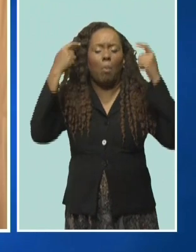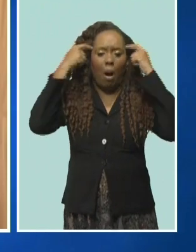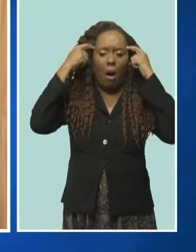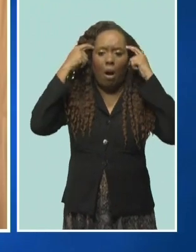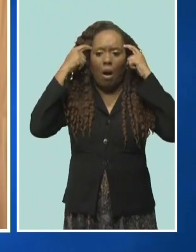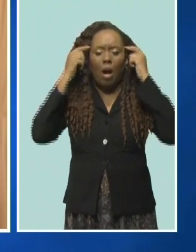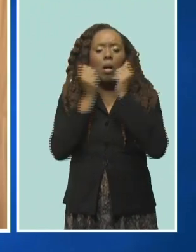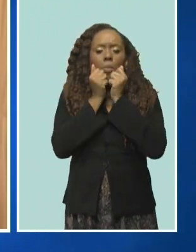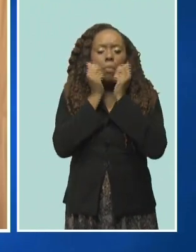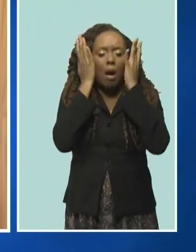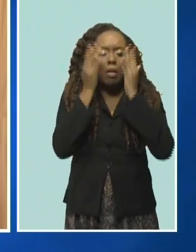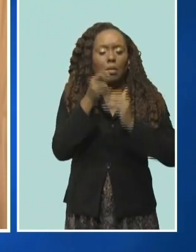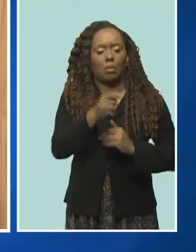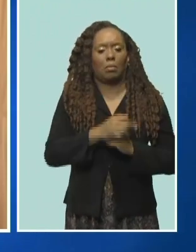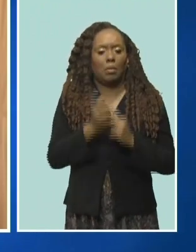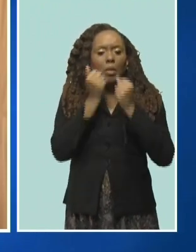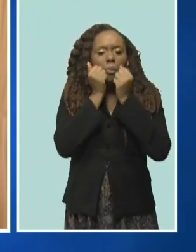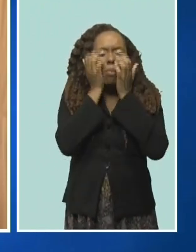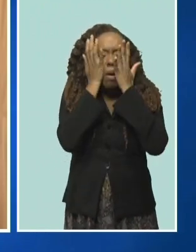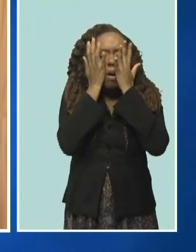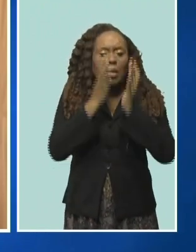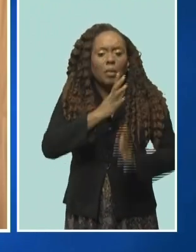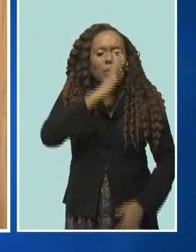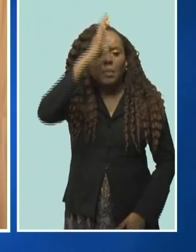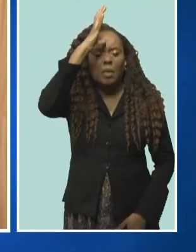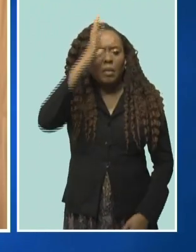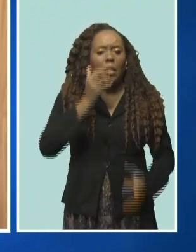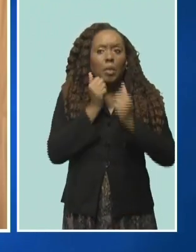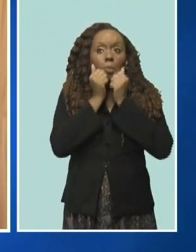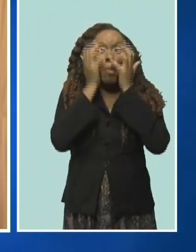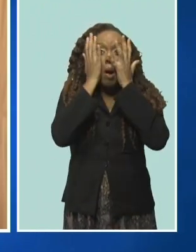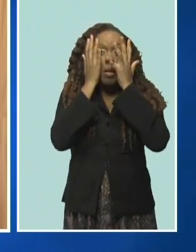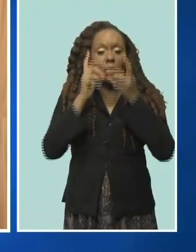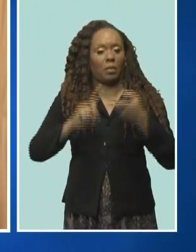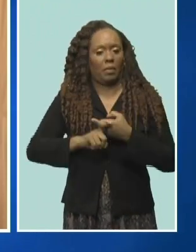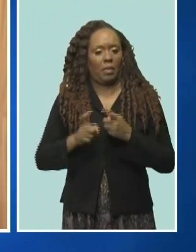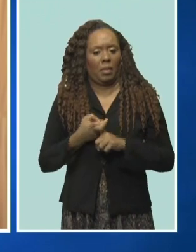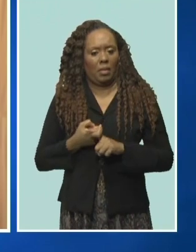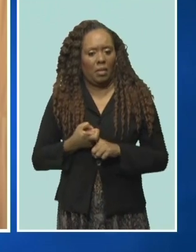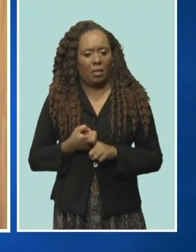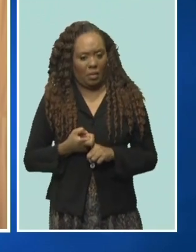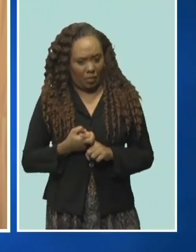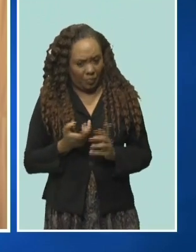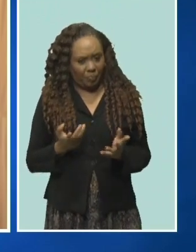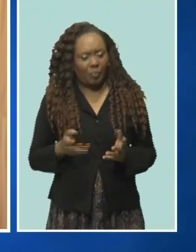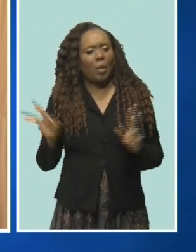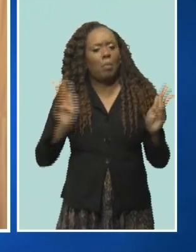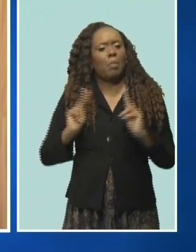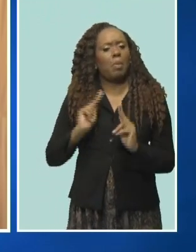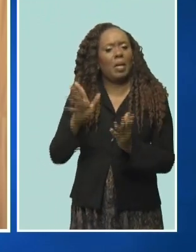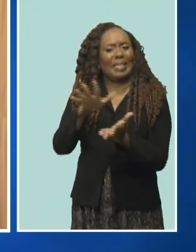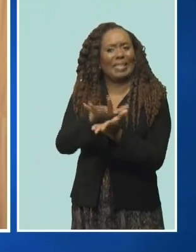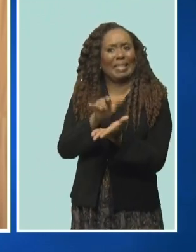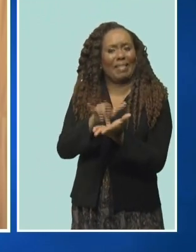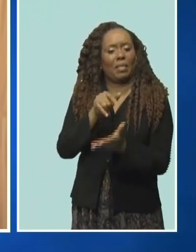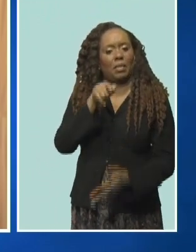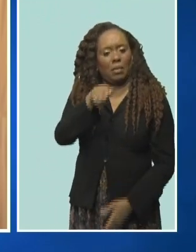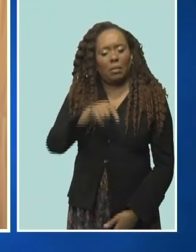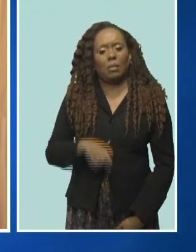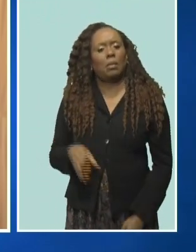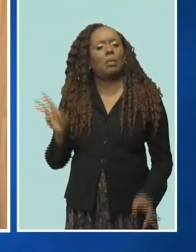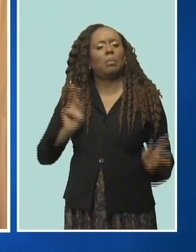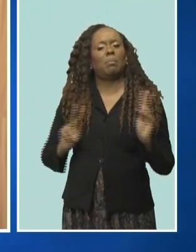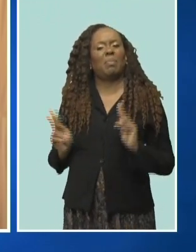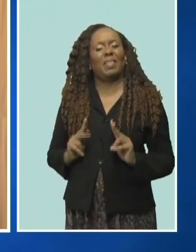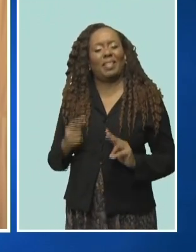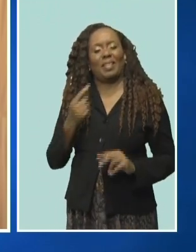in the eyes of your peers, your friends, others, because you will be exploited and you'll be made to look foolish in